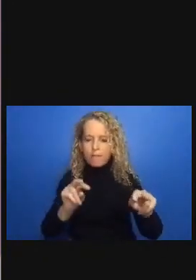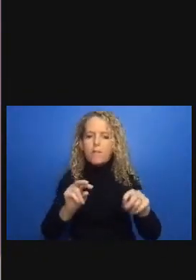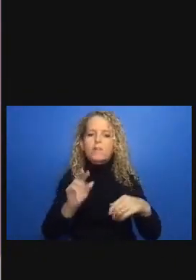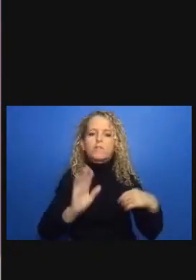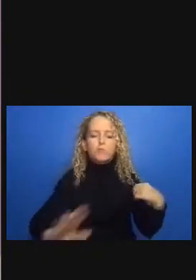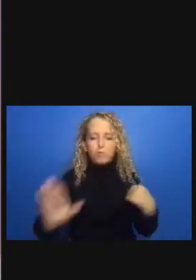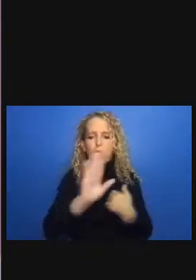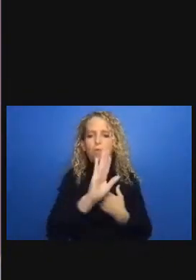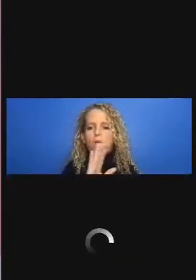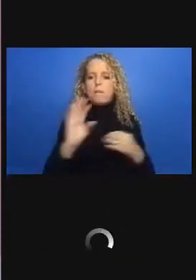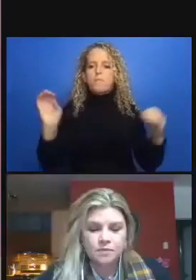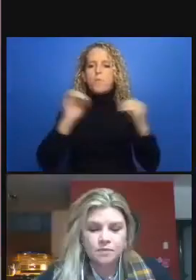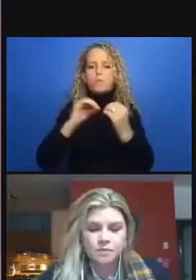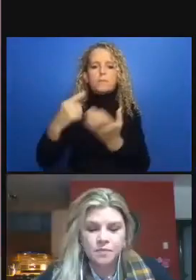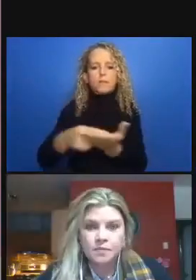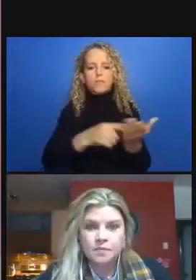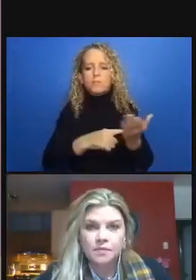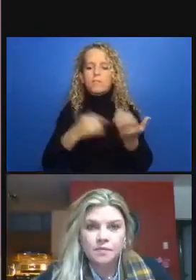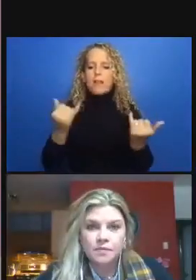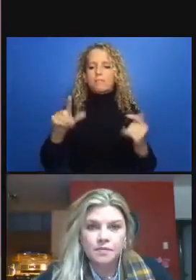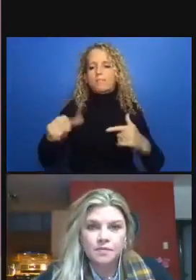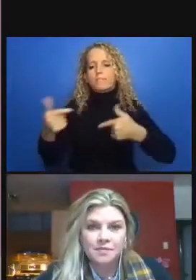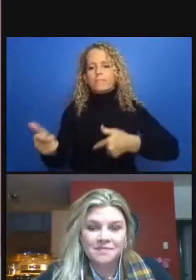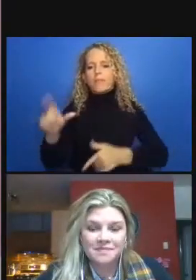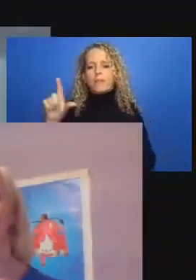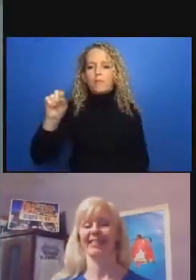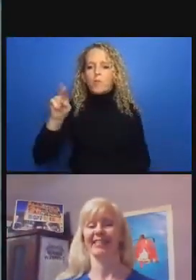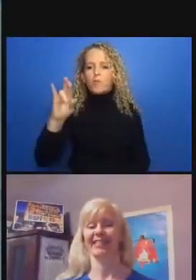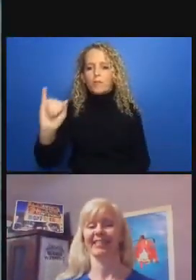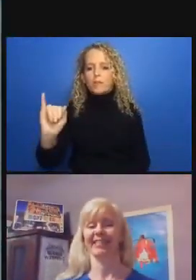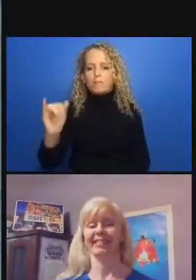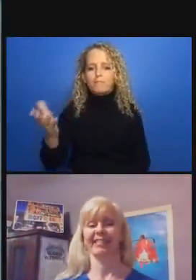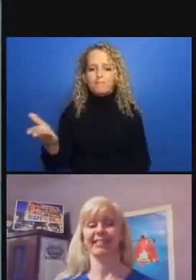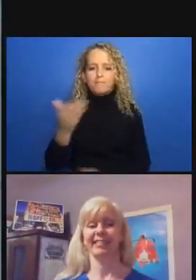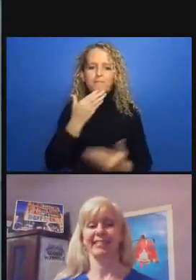pass it back to Lori and leave it there for now. Thank you.